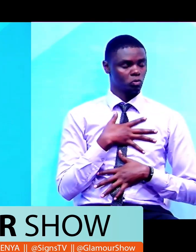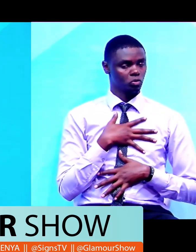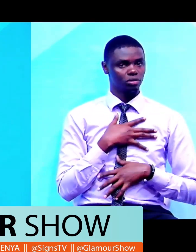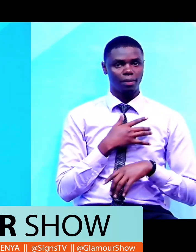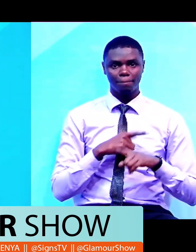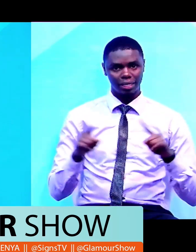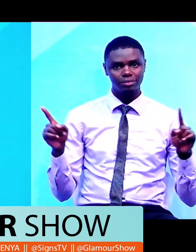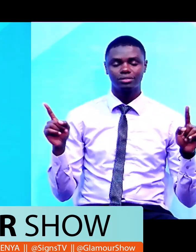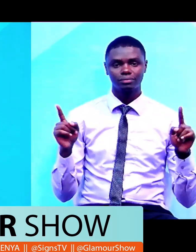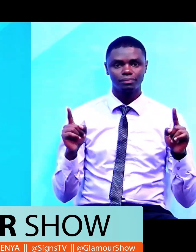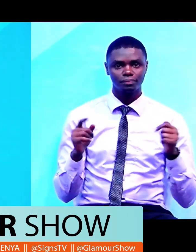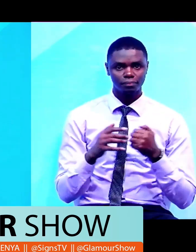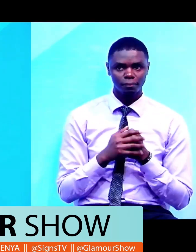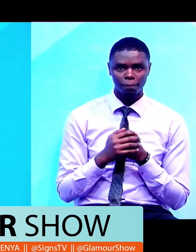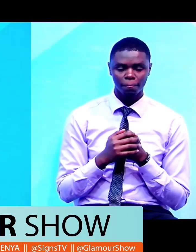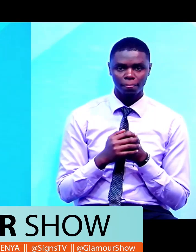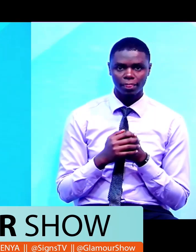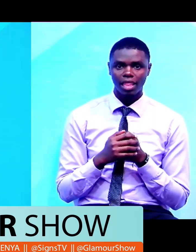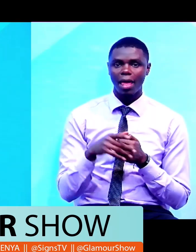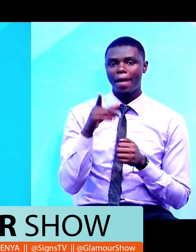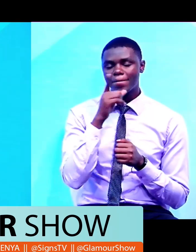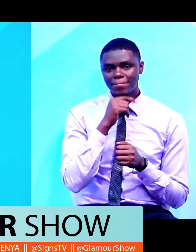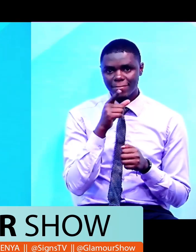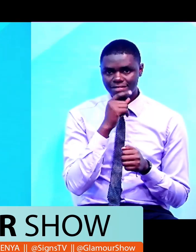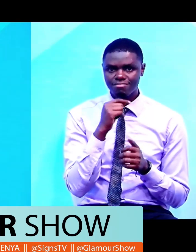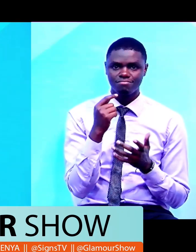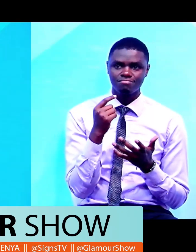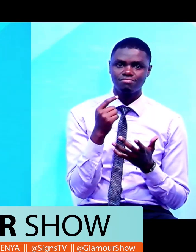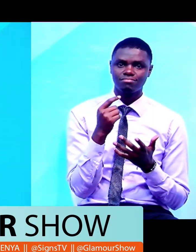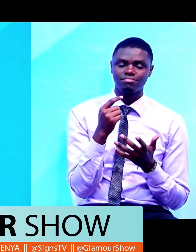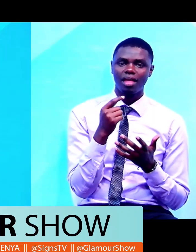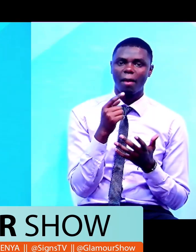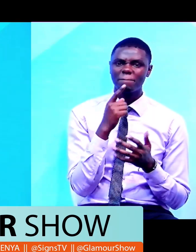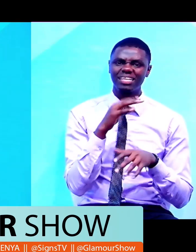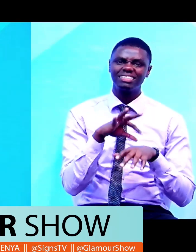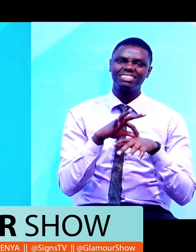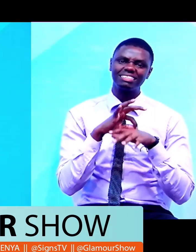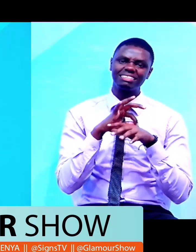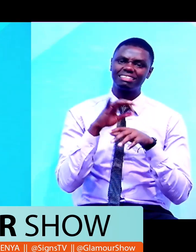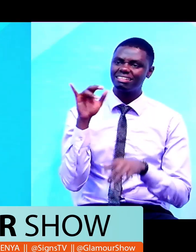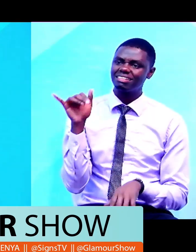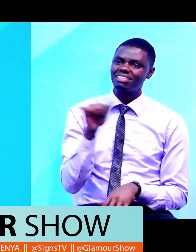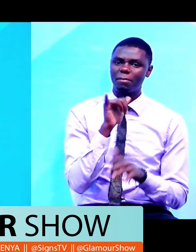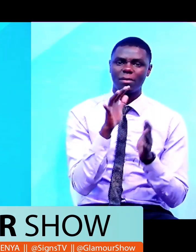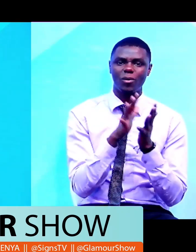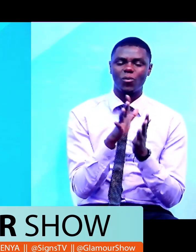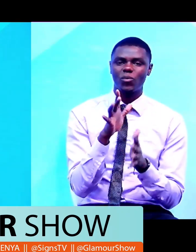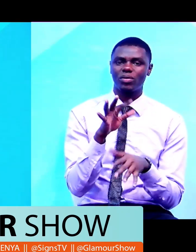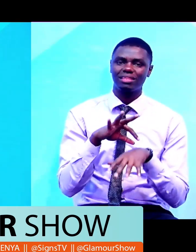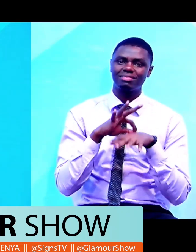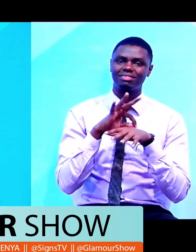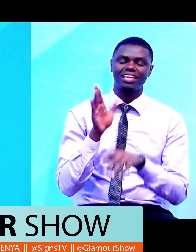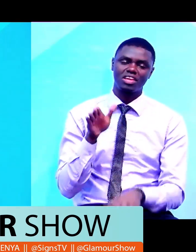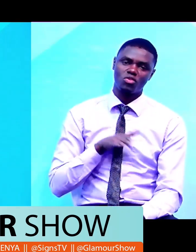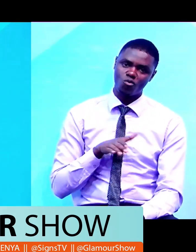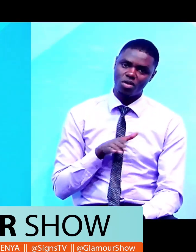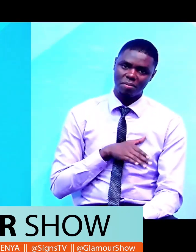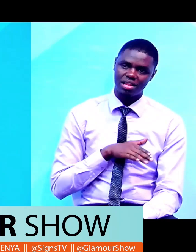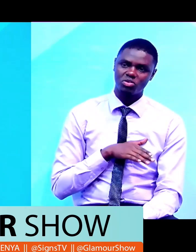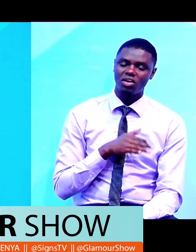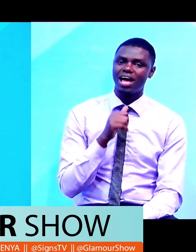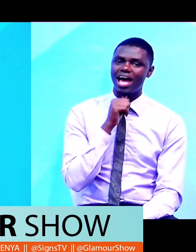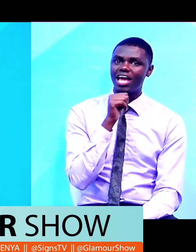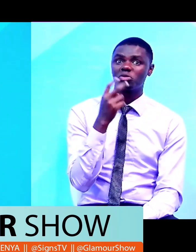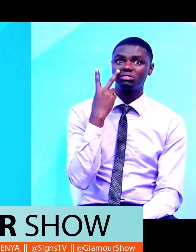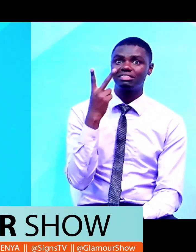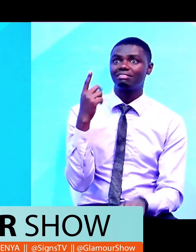people, but men, their skin is same to the skin of women, so I don't see much